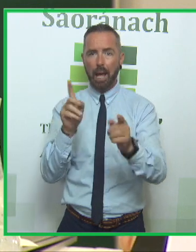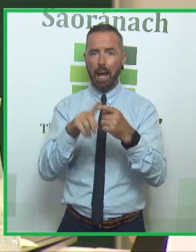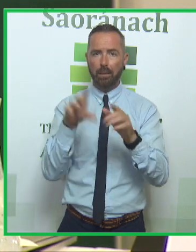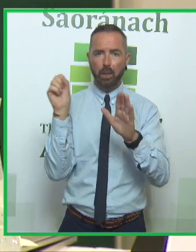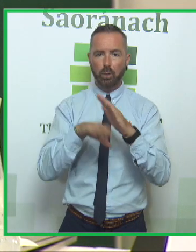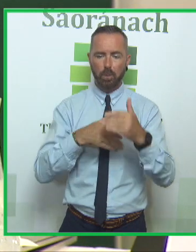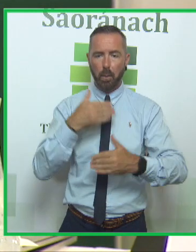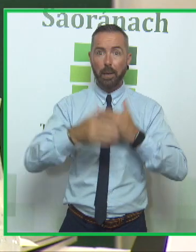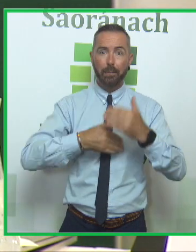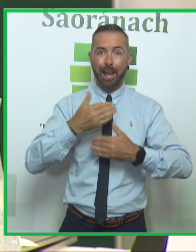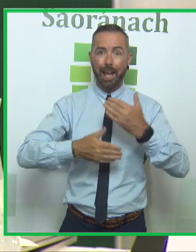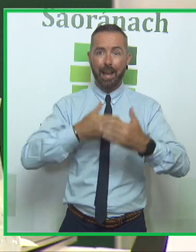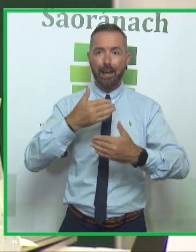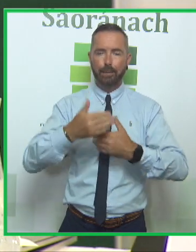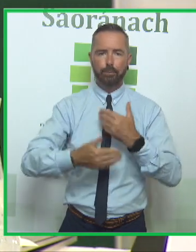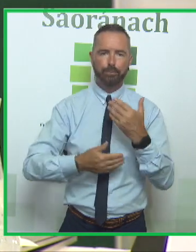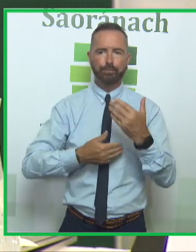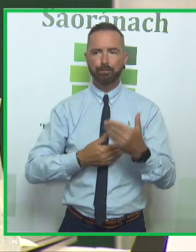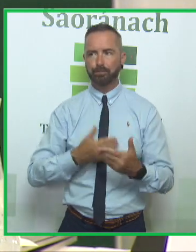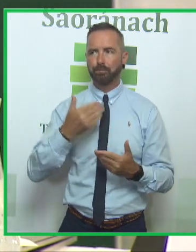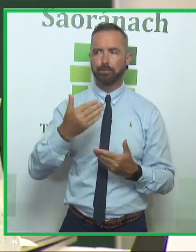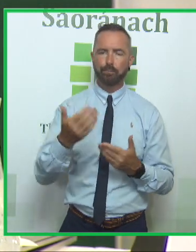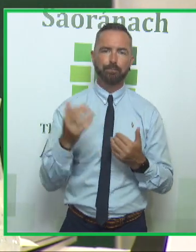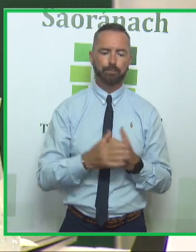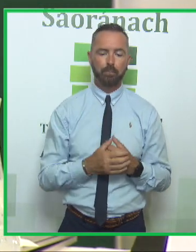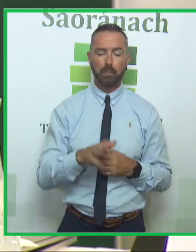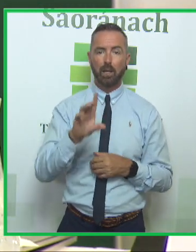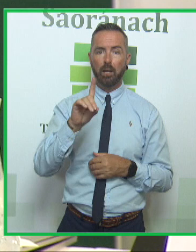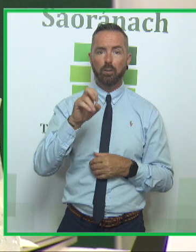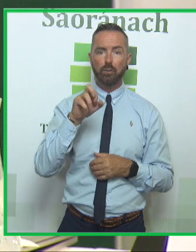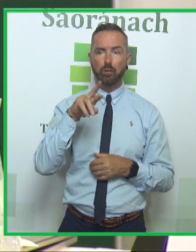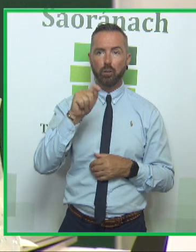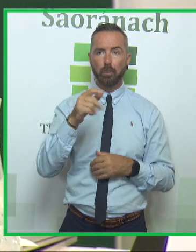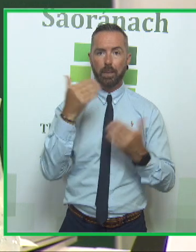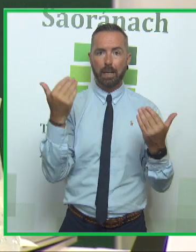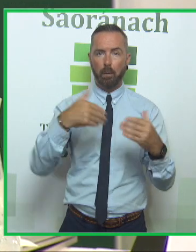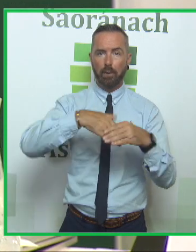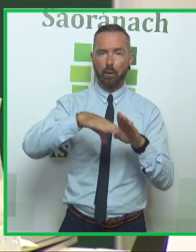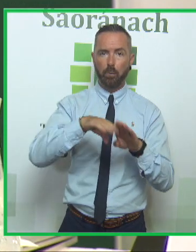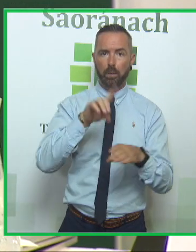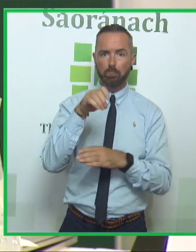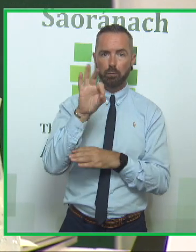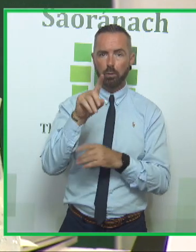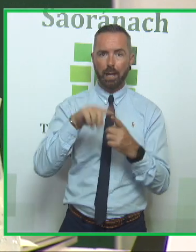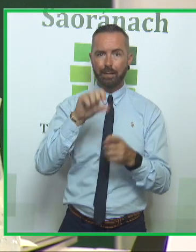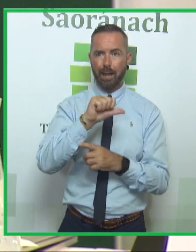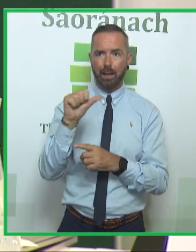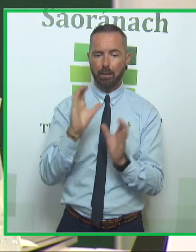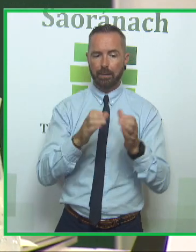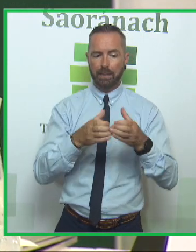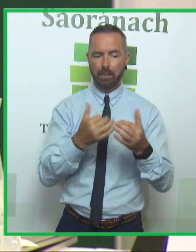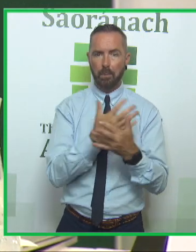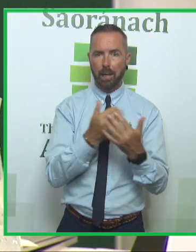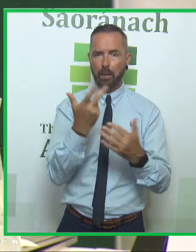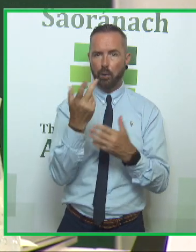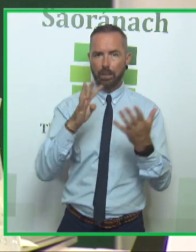Dermot represents the National Voluntary Drugs and Alcohol sector, which Breed made a call out there. Many Section 39 organisations that you'll be familiar with, not